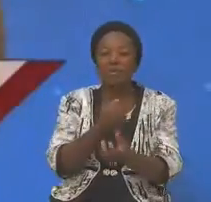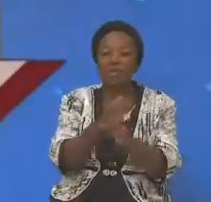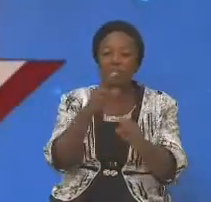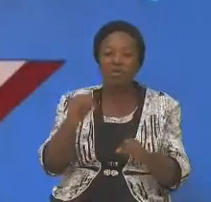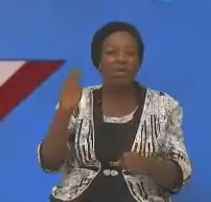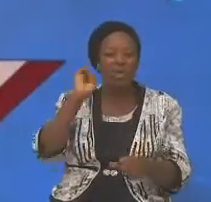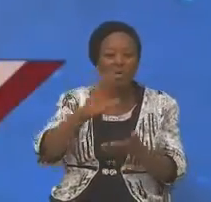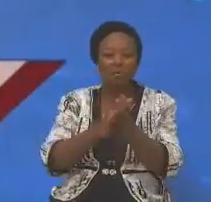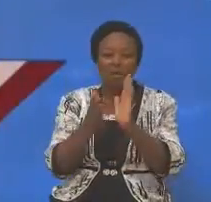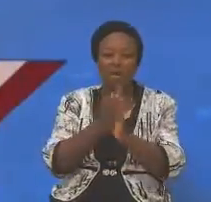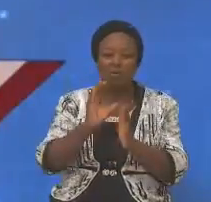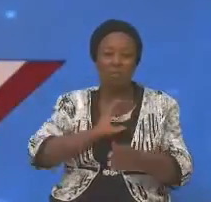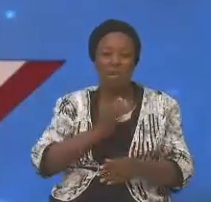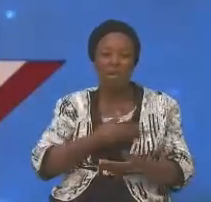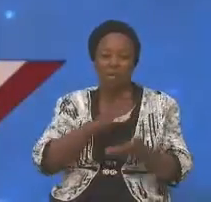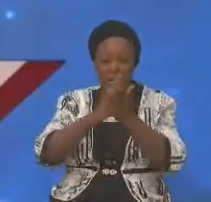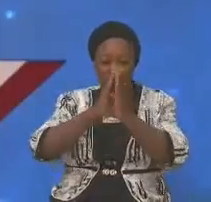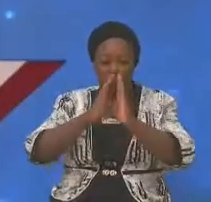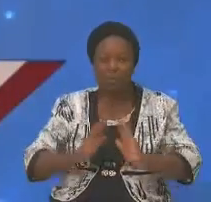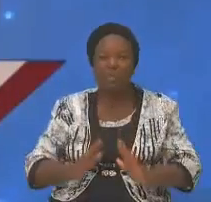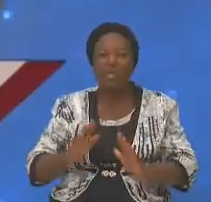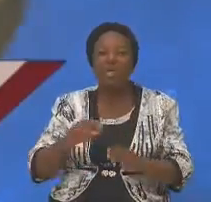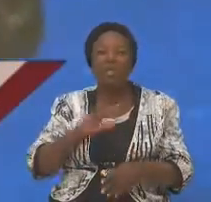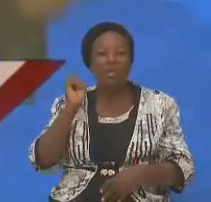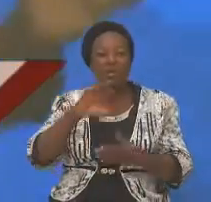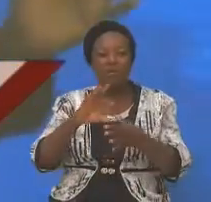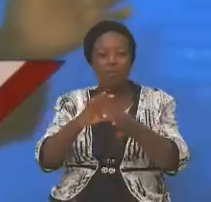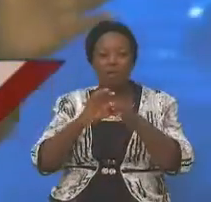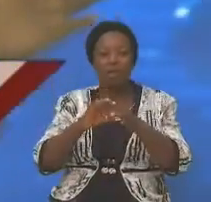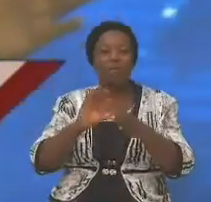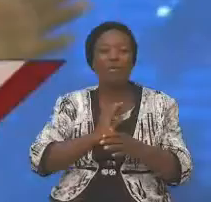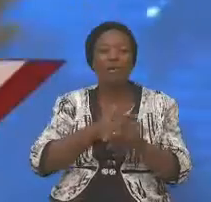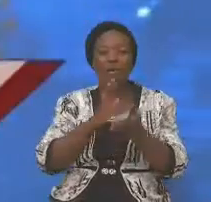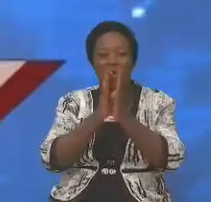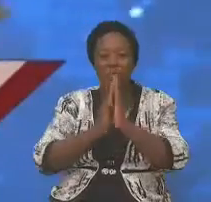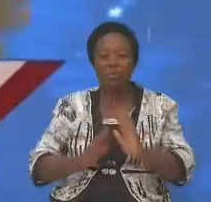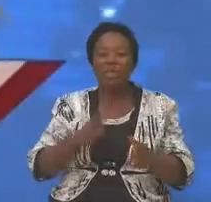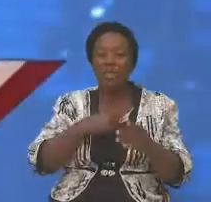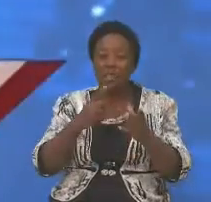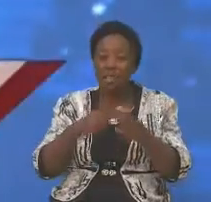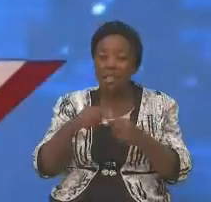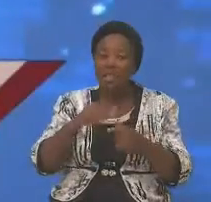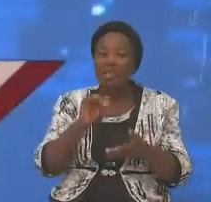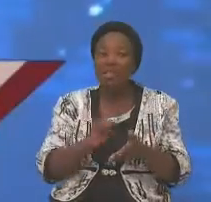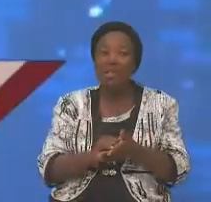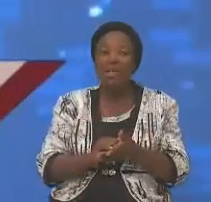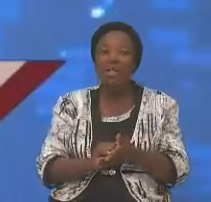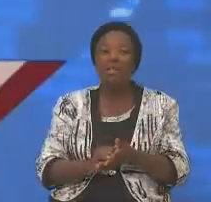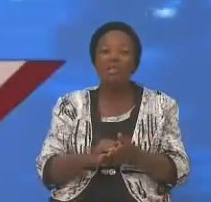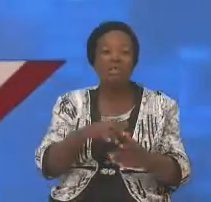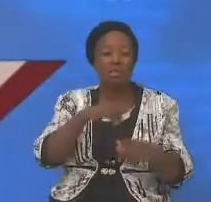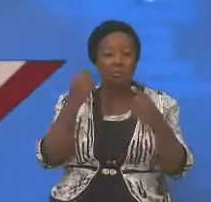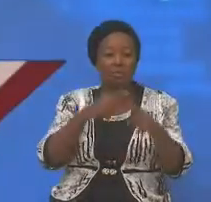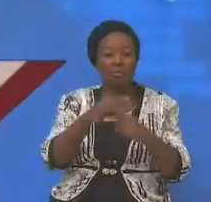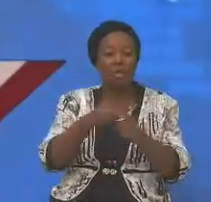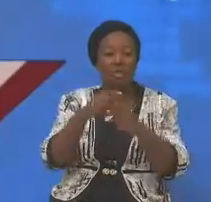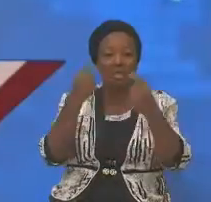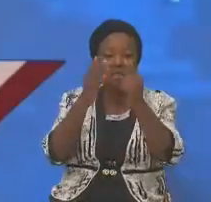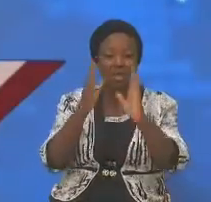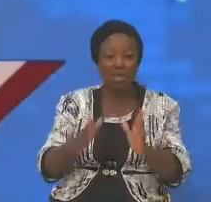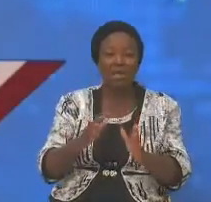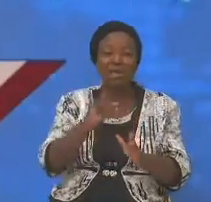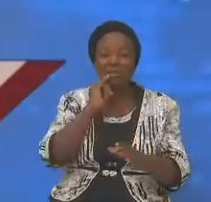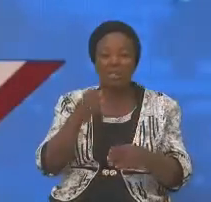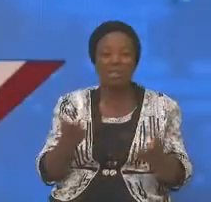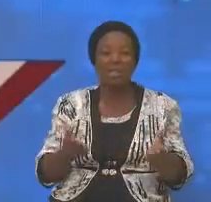he became our peace. The sinner is like a troubled sea. He doesn't have any peace. But